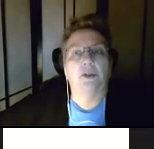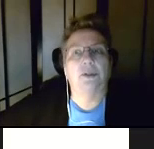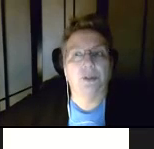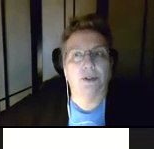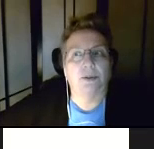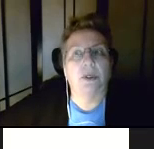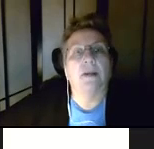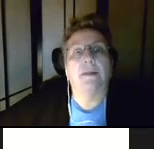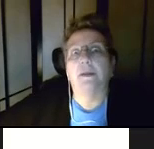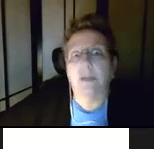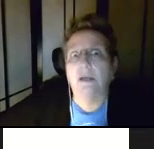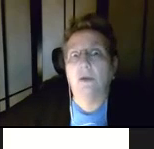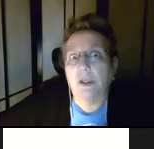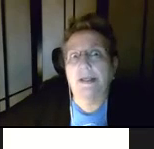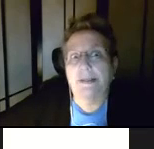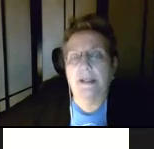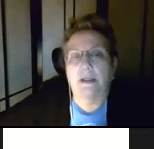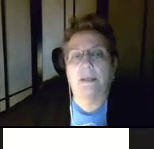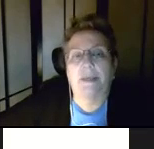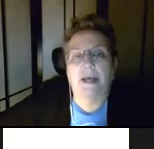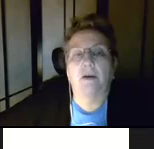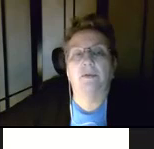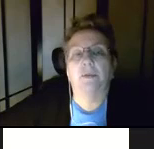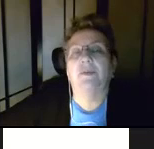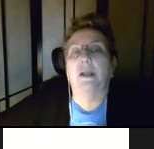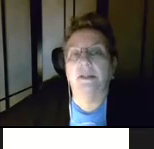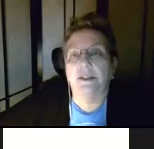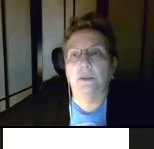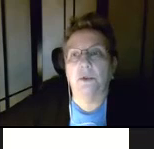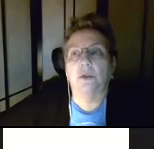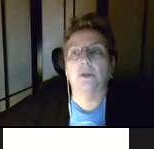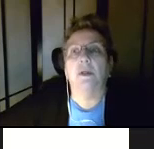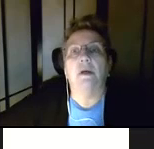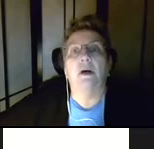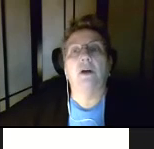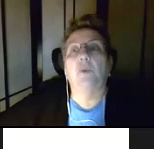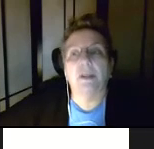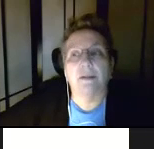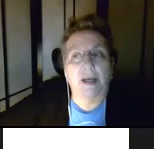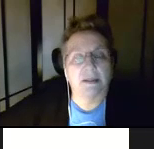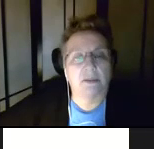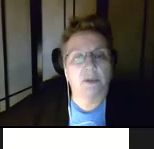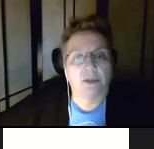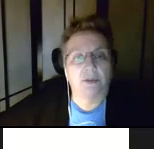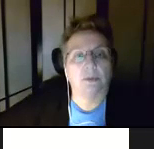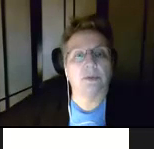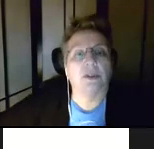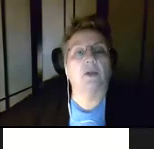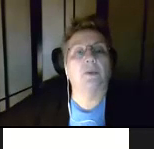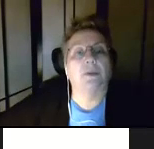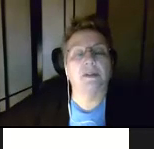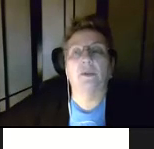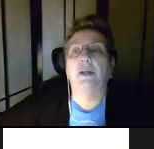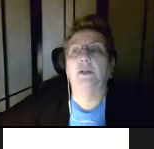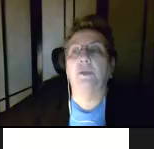we used to do, there's not a whole lot of data coming out from the volunteer world on what the vaccine will do.